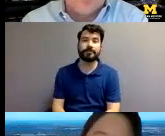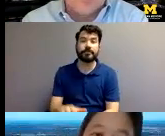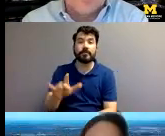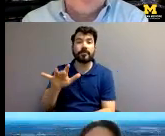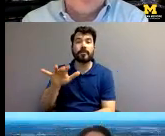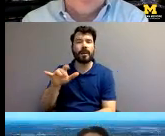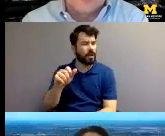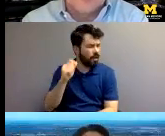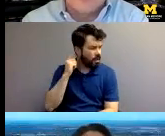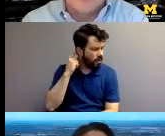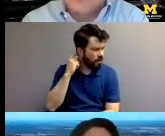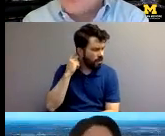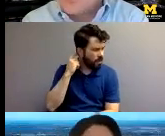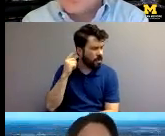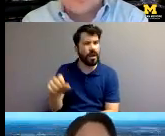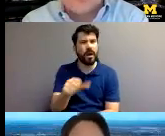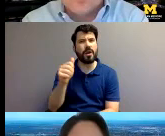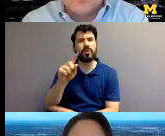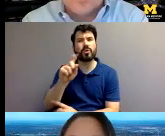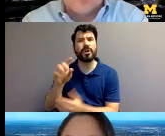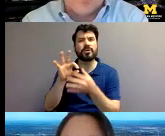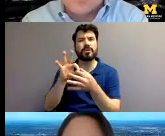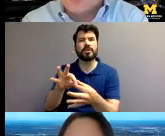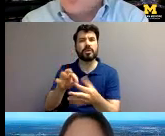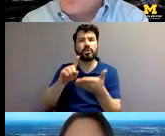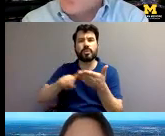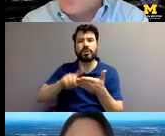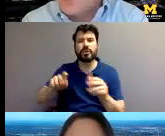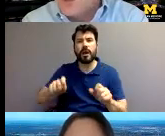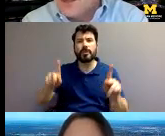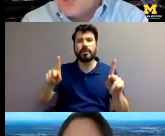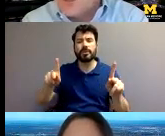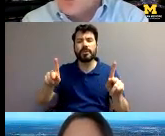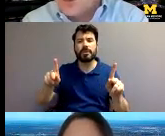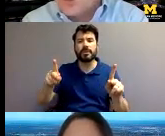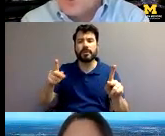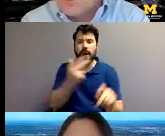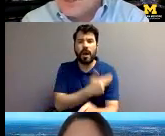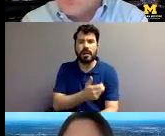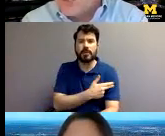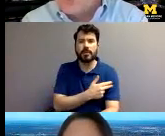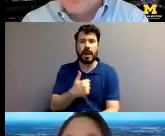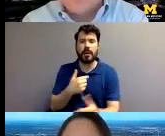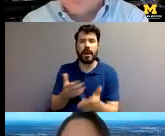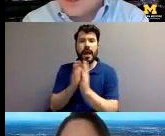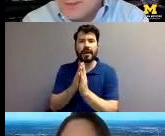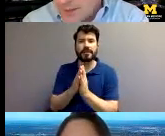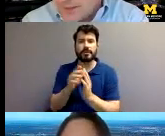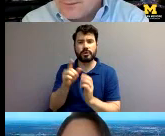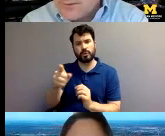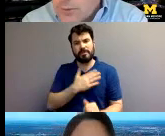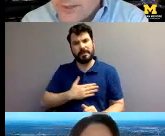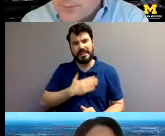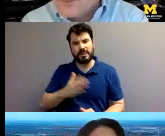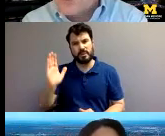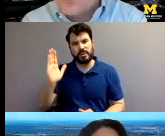question, Grace, related to research opportunities with respect to hospital home, but I think I'll ask that we respond in writing on that one. I want